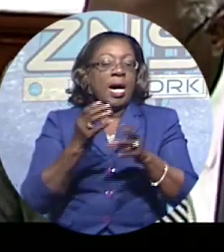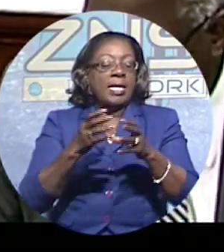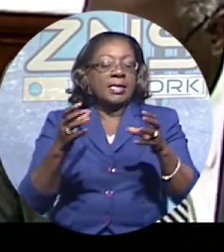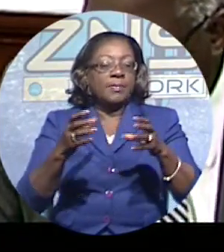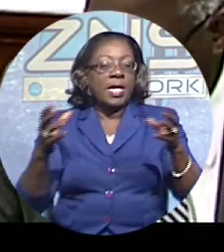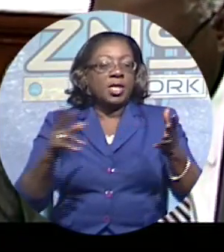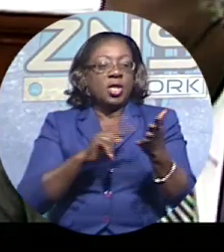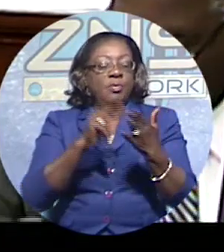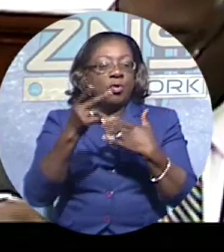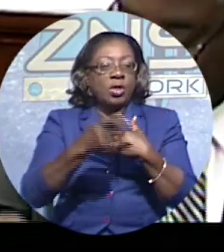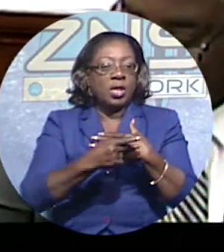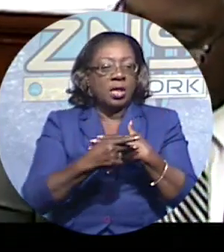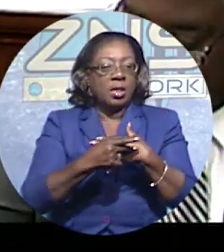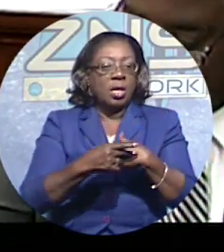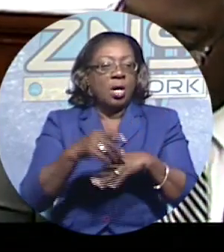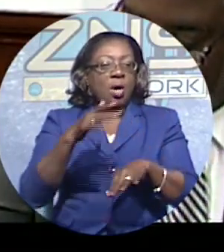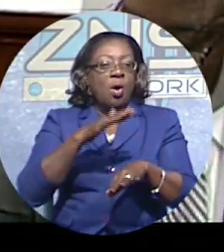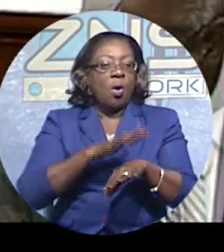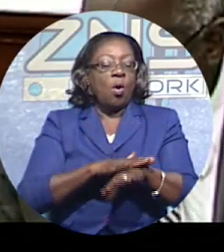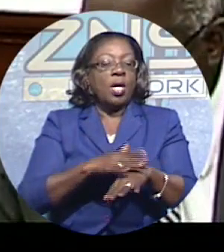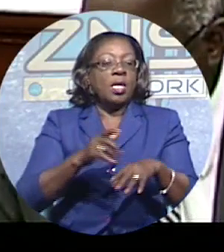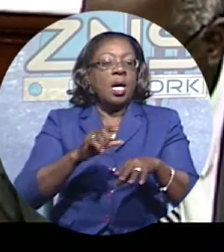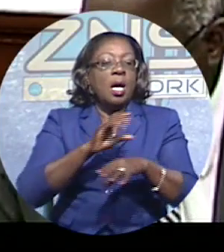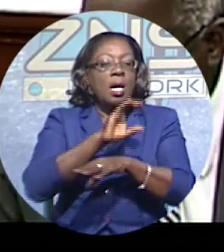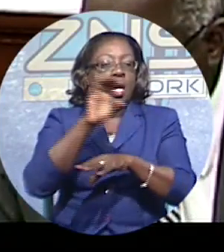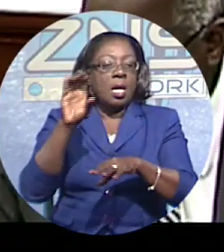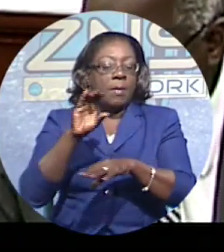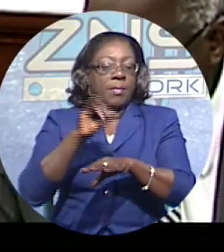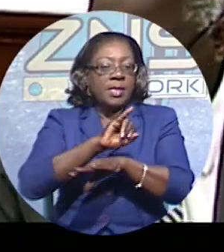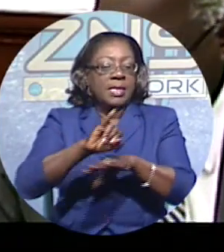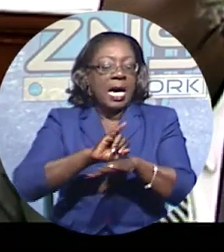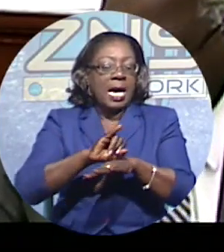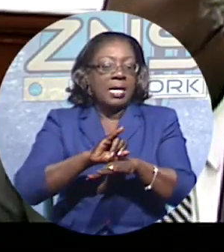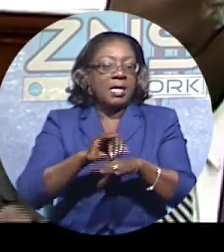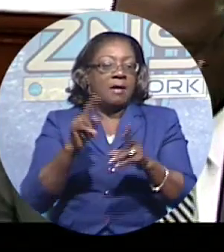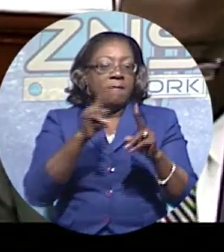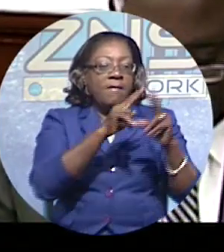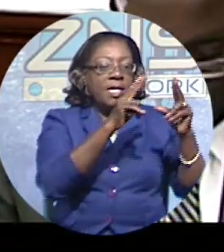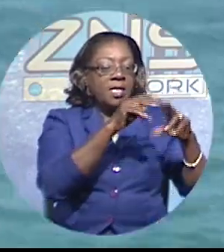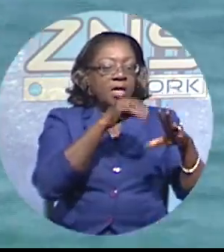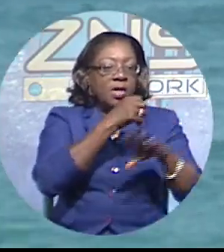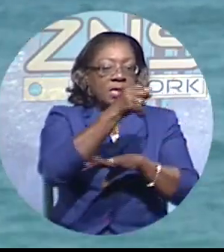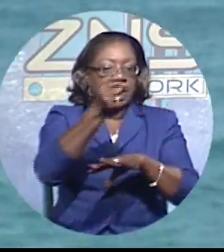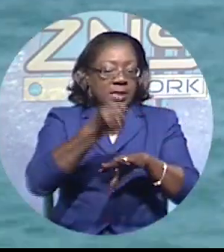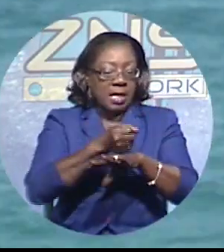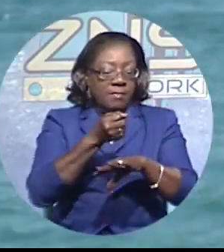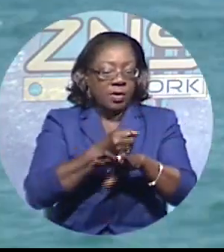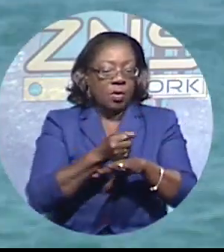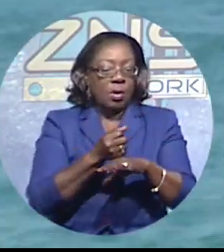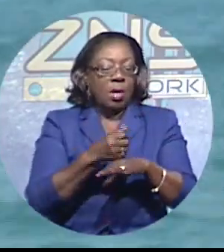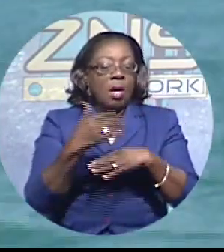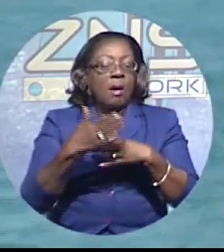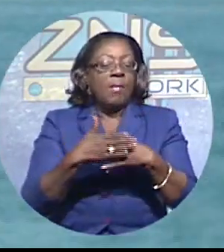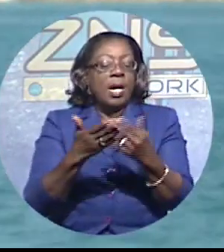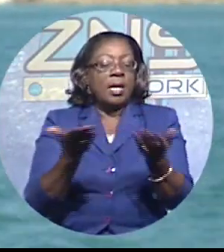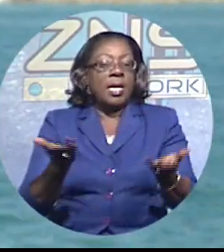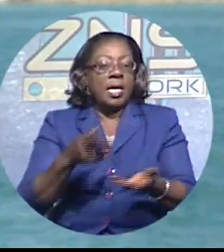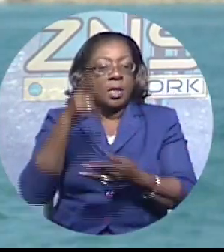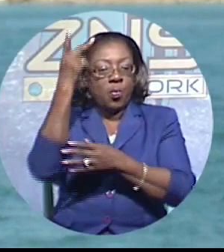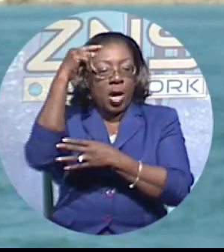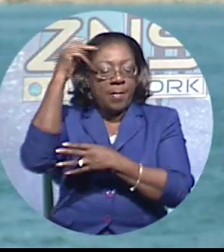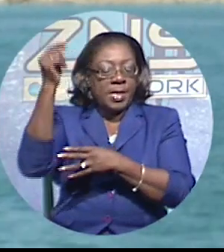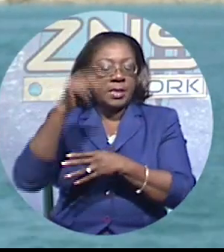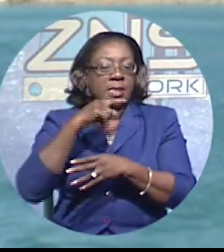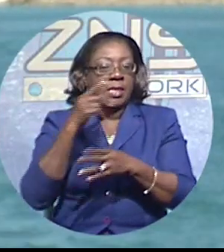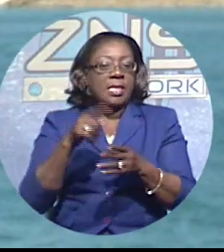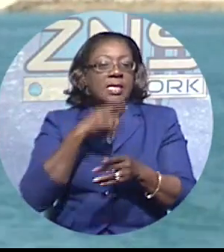expansion project at Columbus Isle Village. New opportunities for new Bahamians, Mr. Speaker. Back here in New Providence, Prime Minister